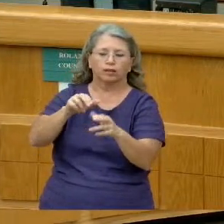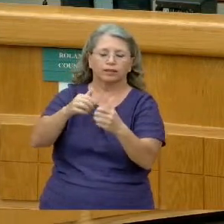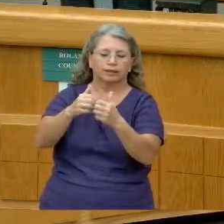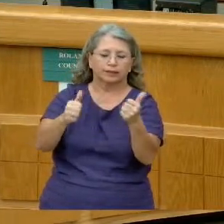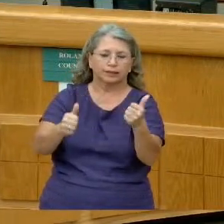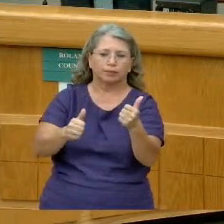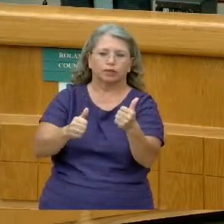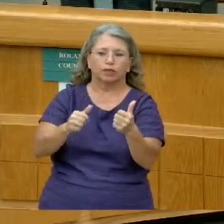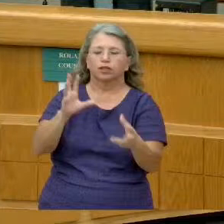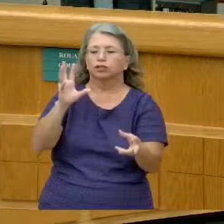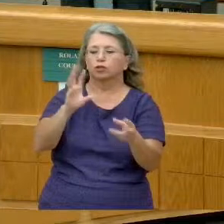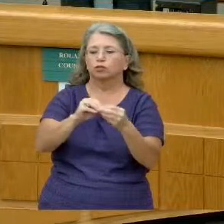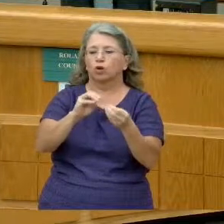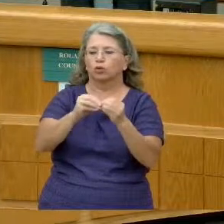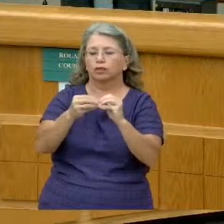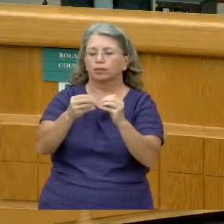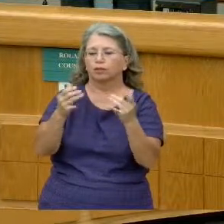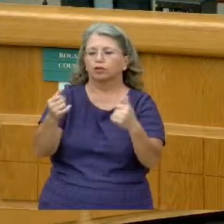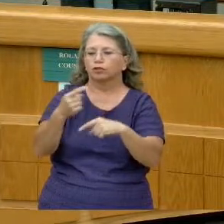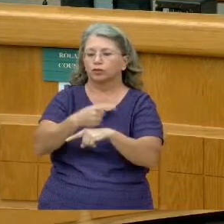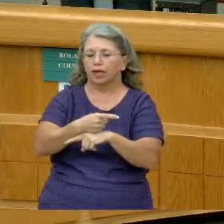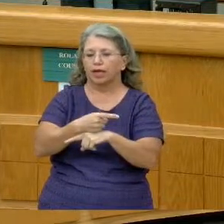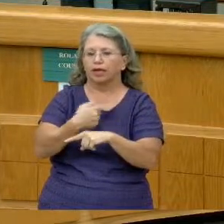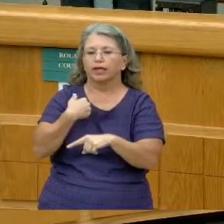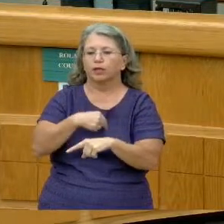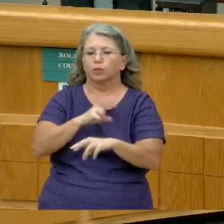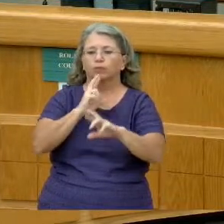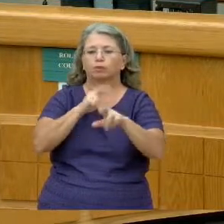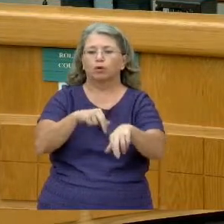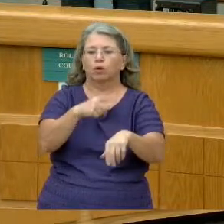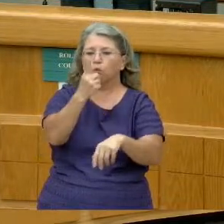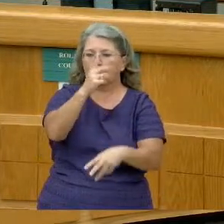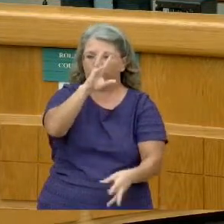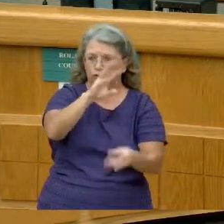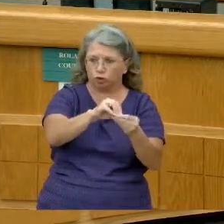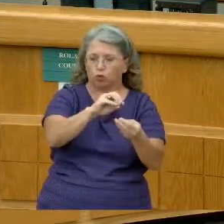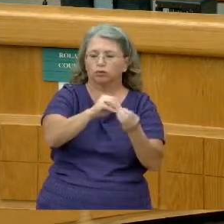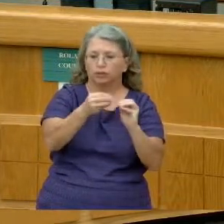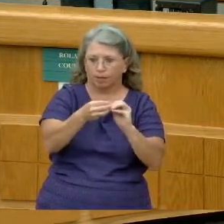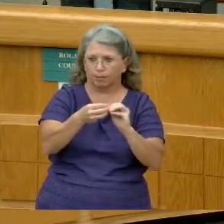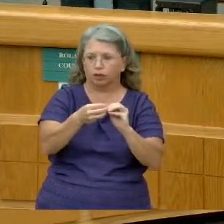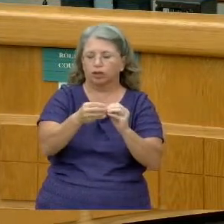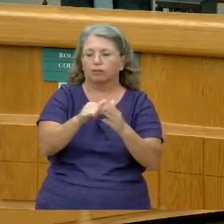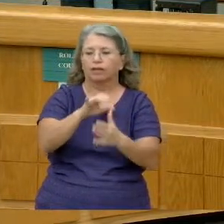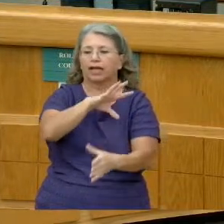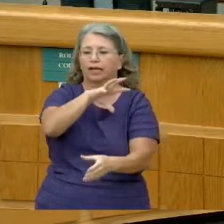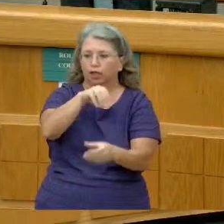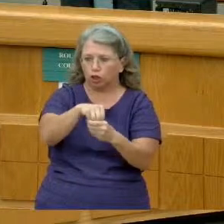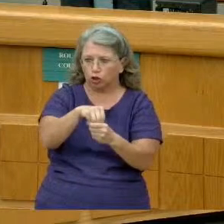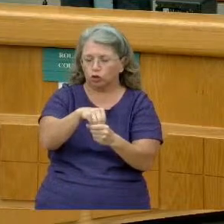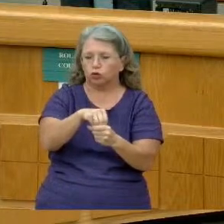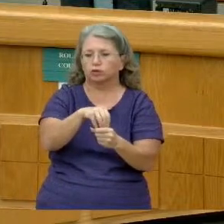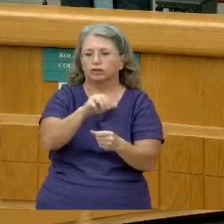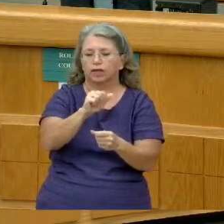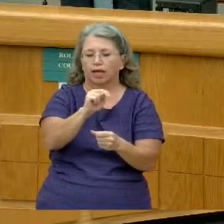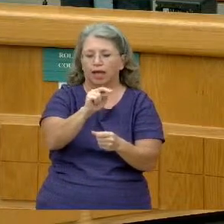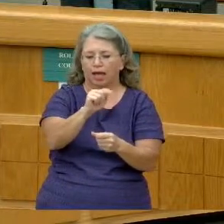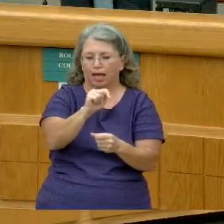total number today, we report it as one total number, so you see it as whatever the number is. But there are some